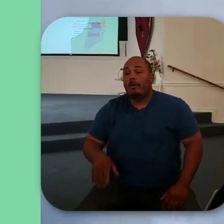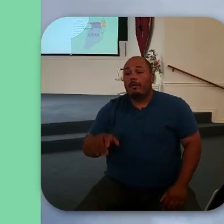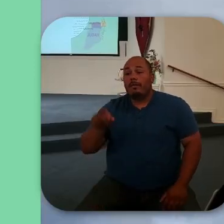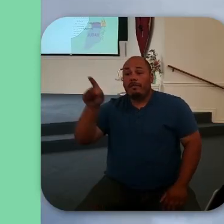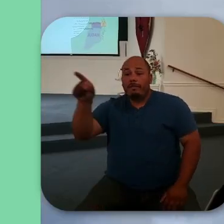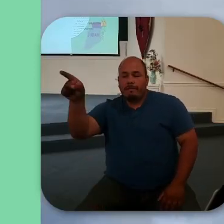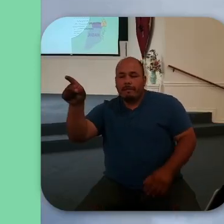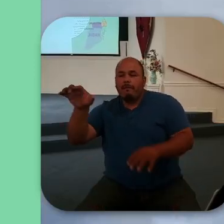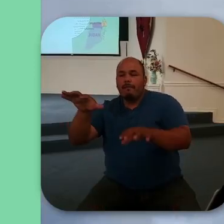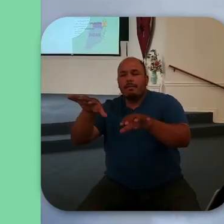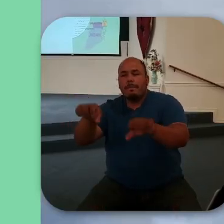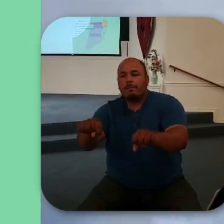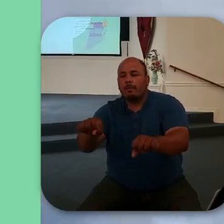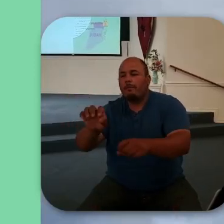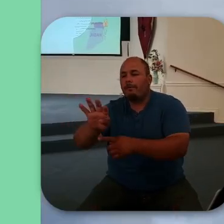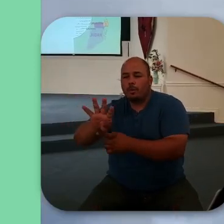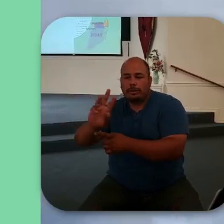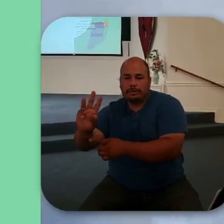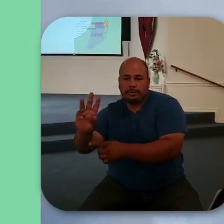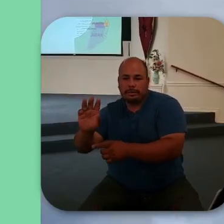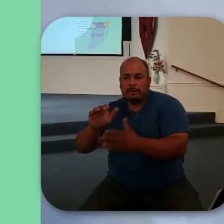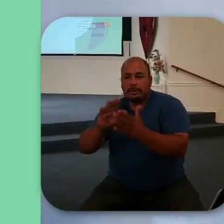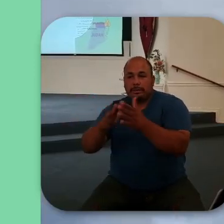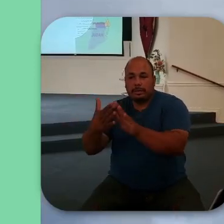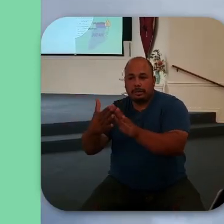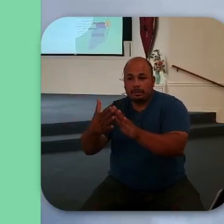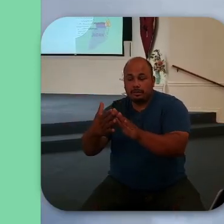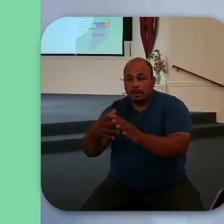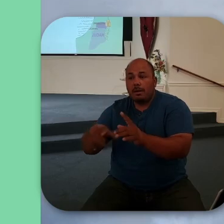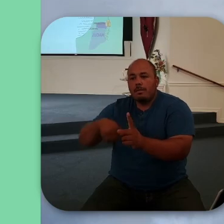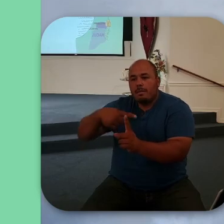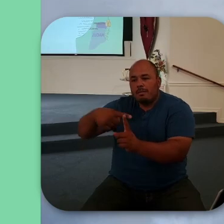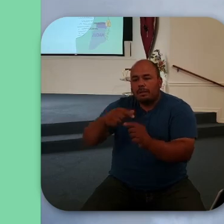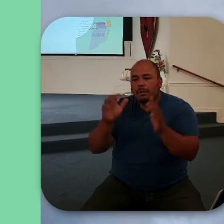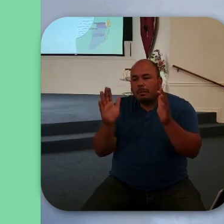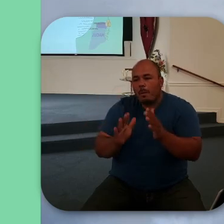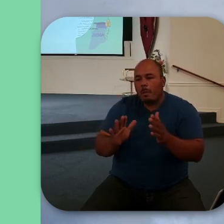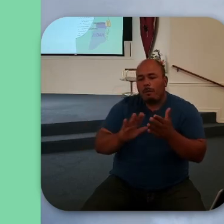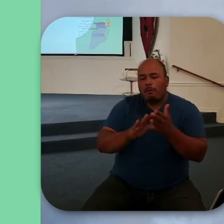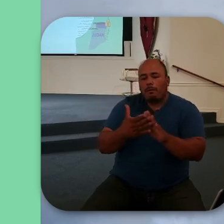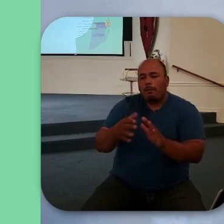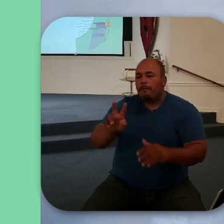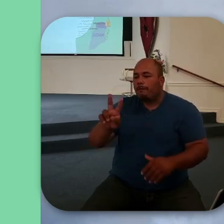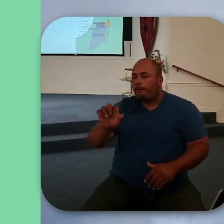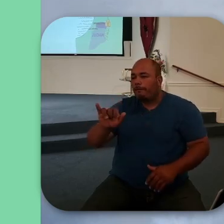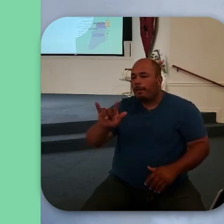46 fortified cities of Judah, plus a number of small villages, and